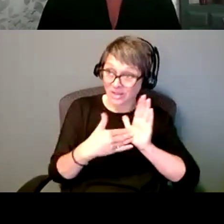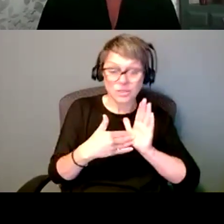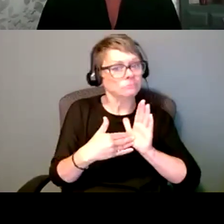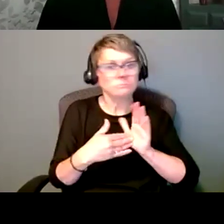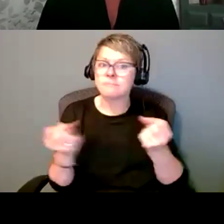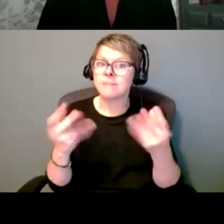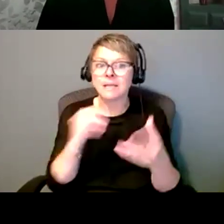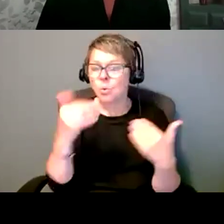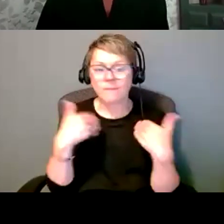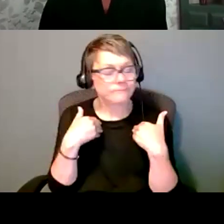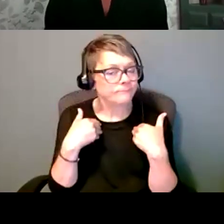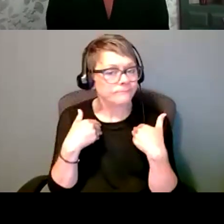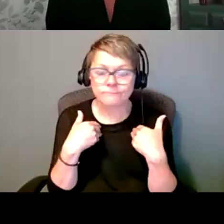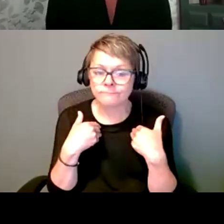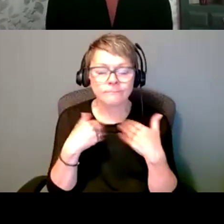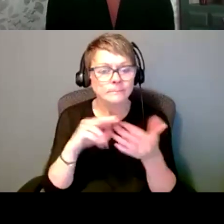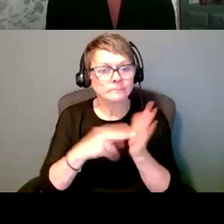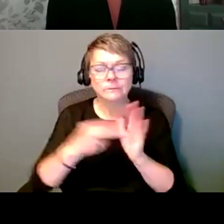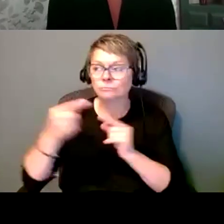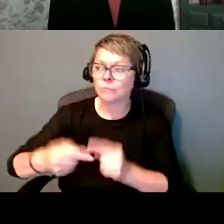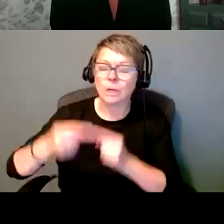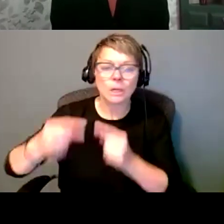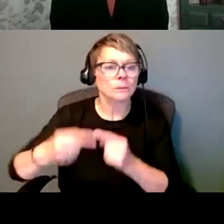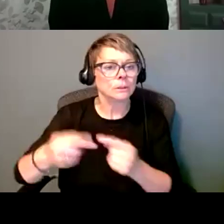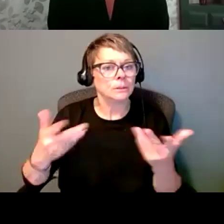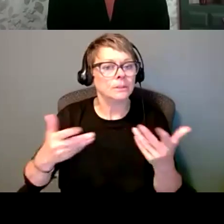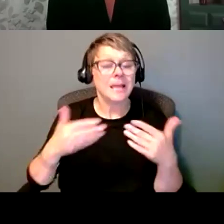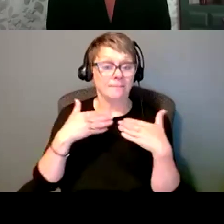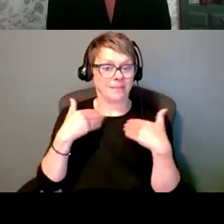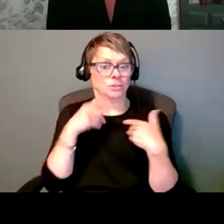get sometimes, as you know. And the minister mentioned